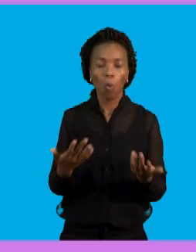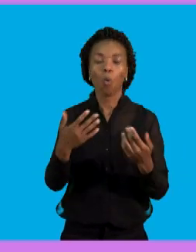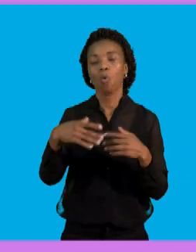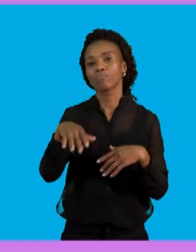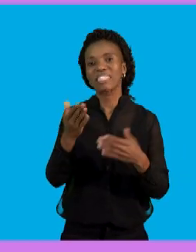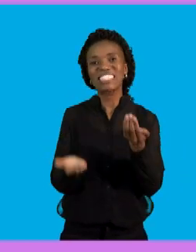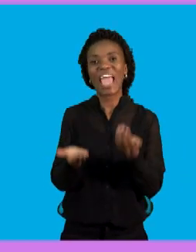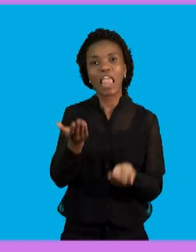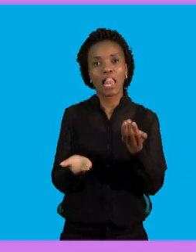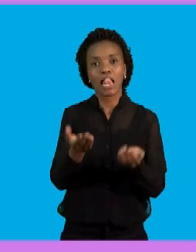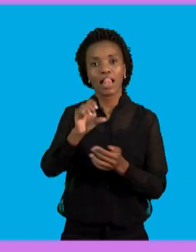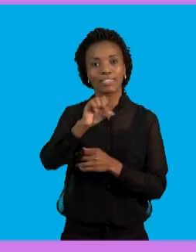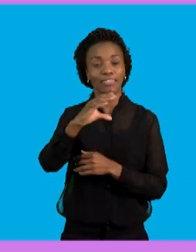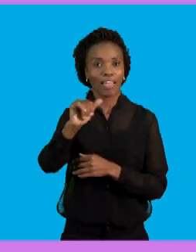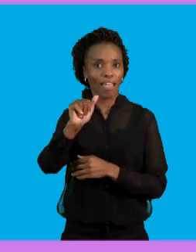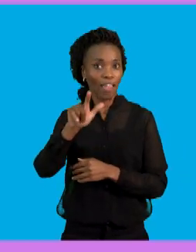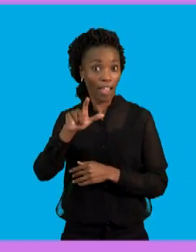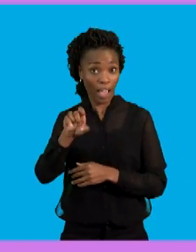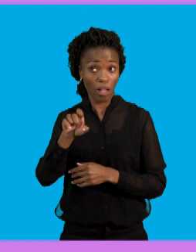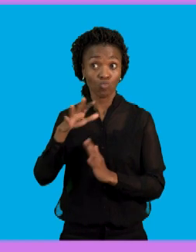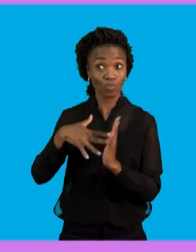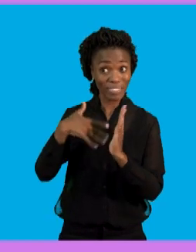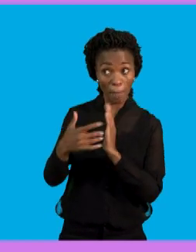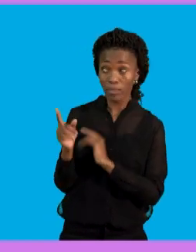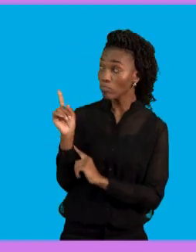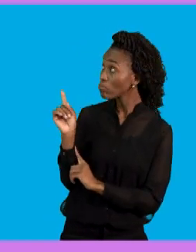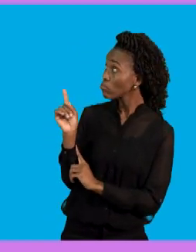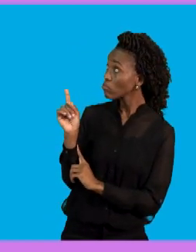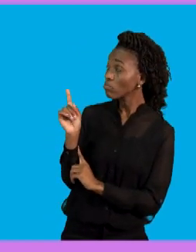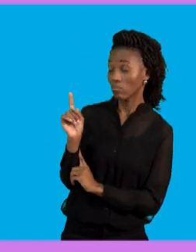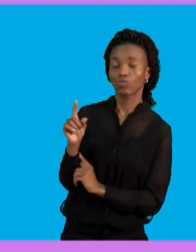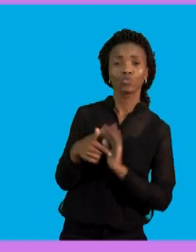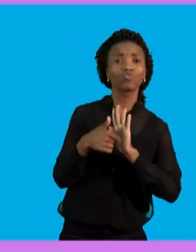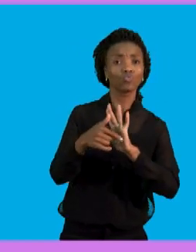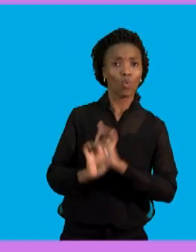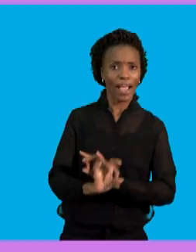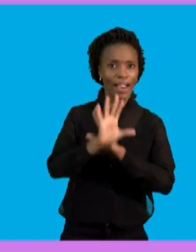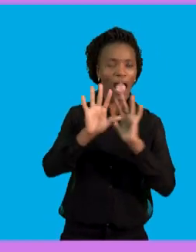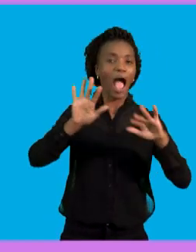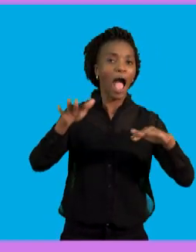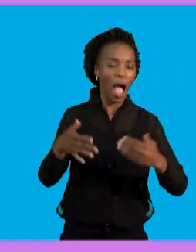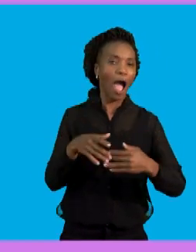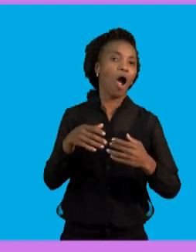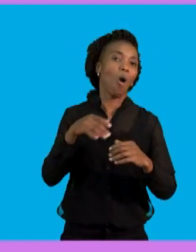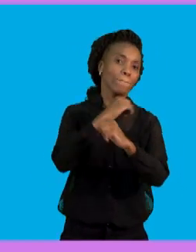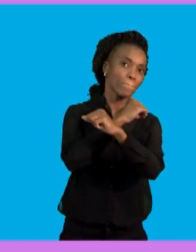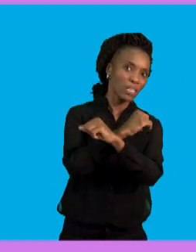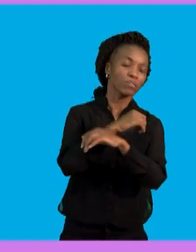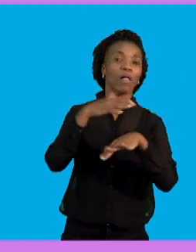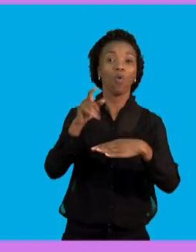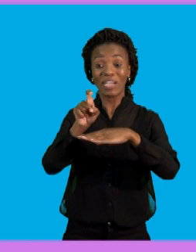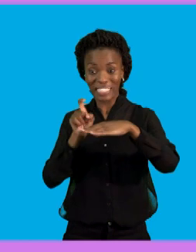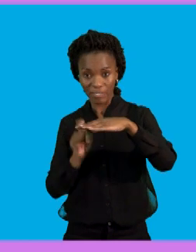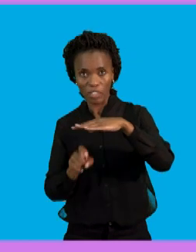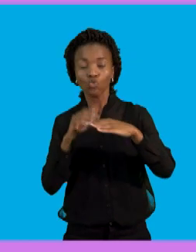a scale, we are given these tables here whereby it clearly shows you how to multiply and how to divide when